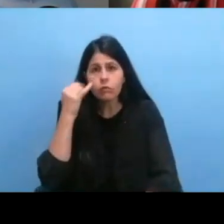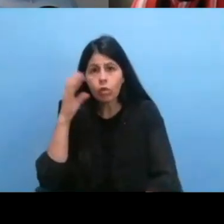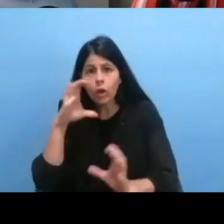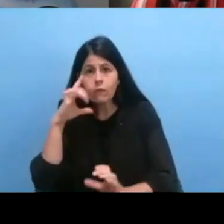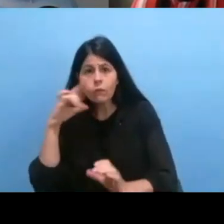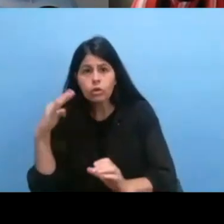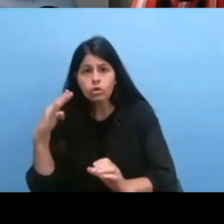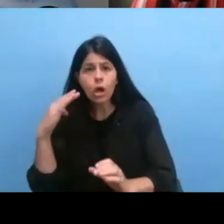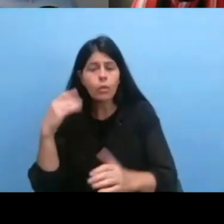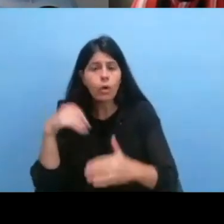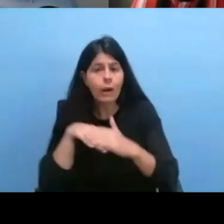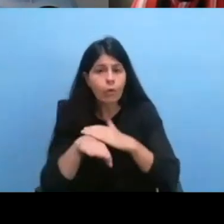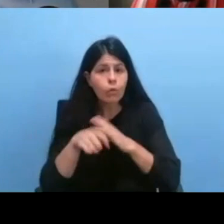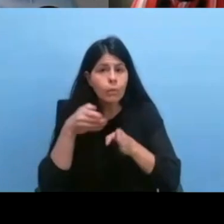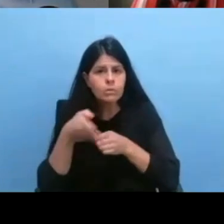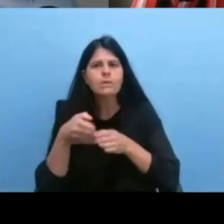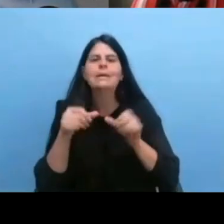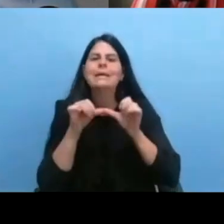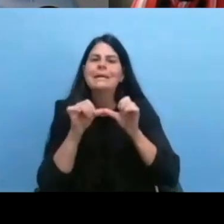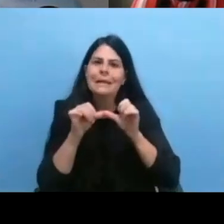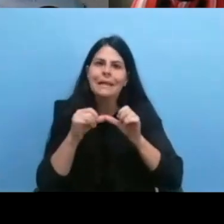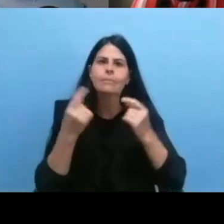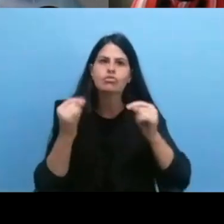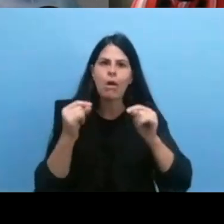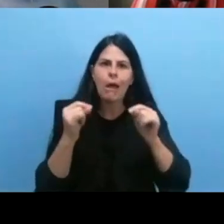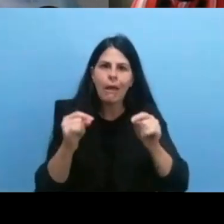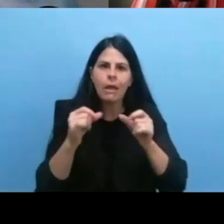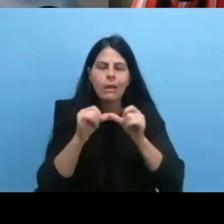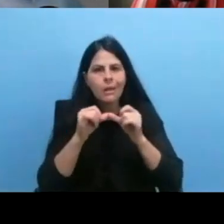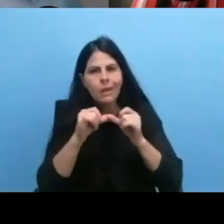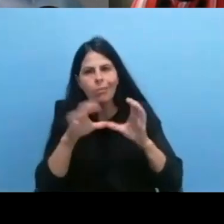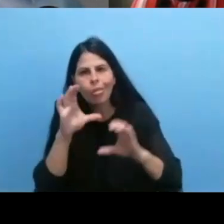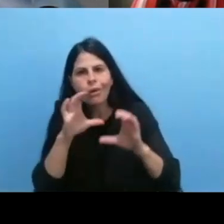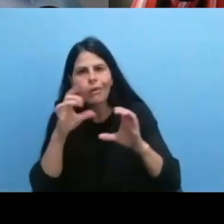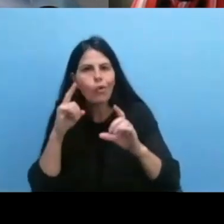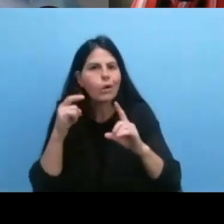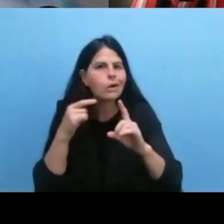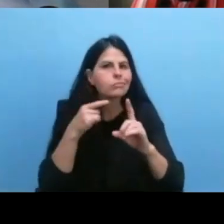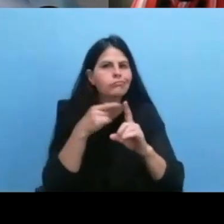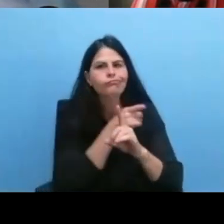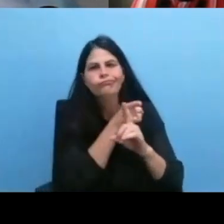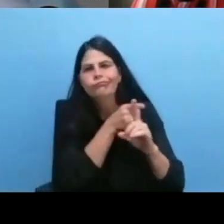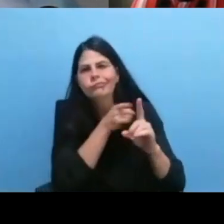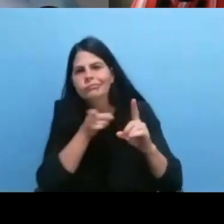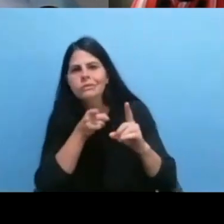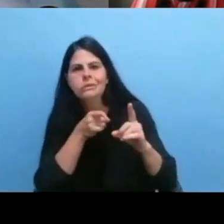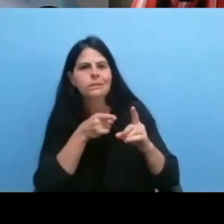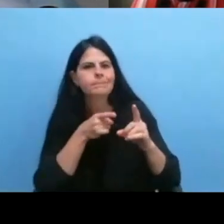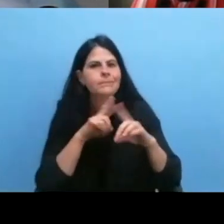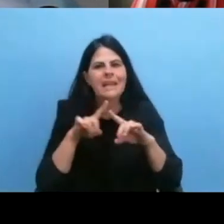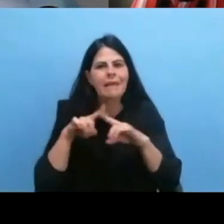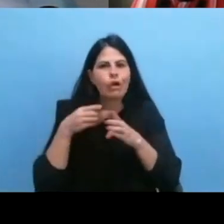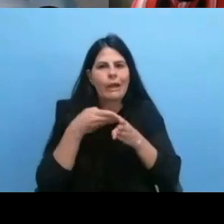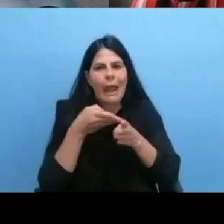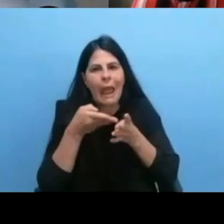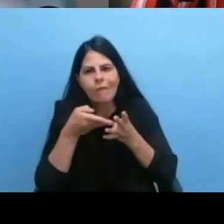trying and keep finding different avenues, keep finding, because there are a lot of really open